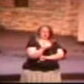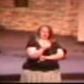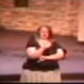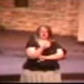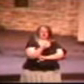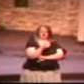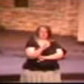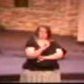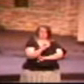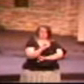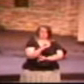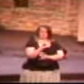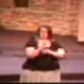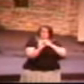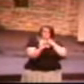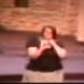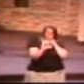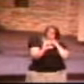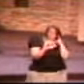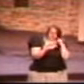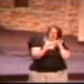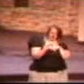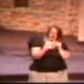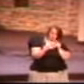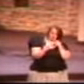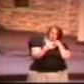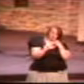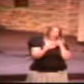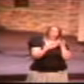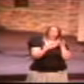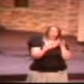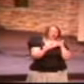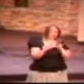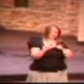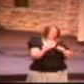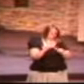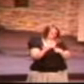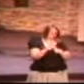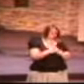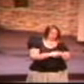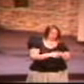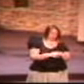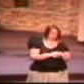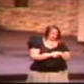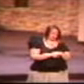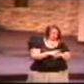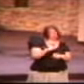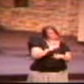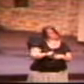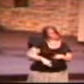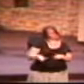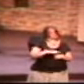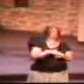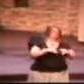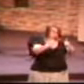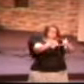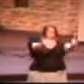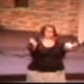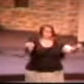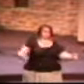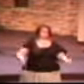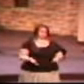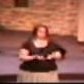if you think about the word kingdom and what it invites or what it entails kingdoms have boundaries don't they